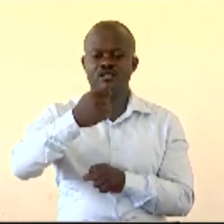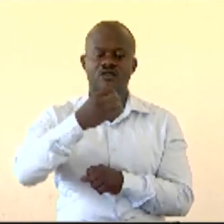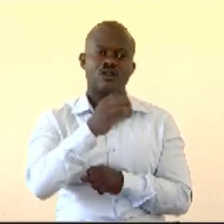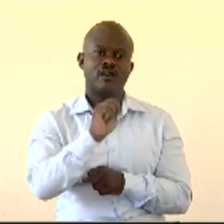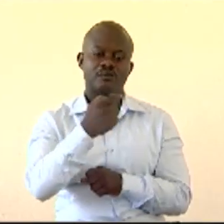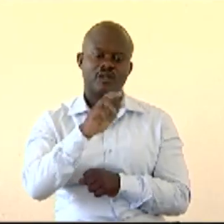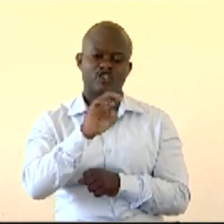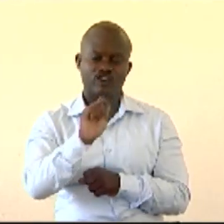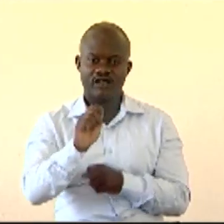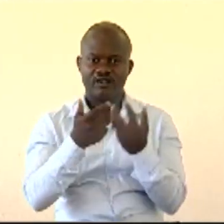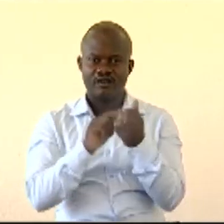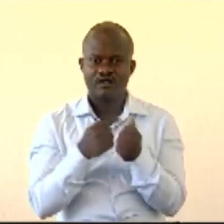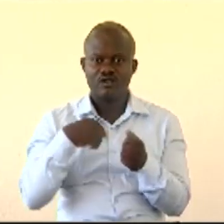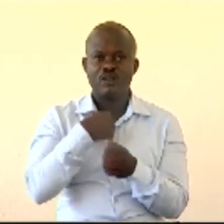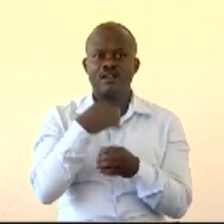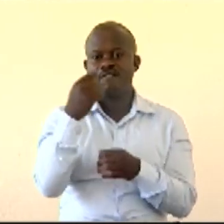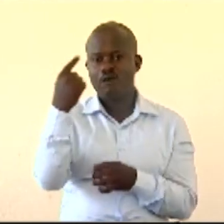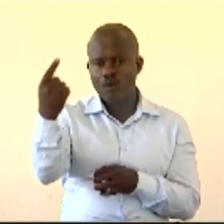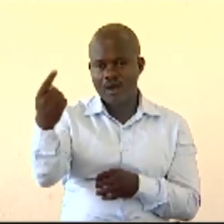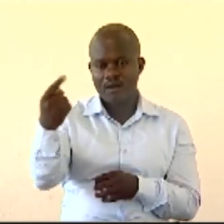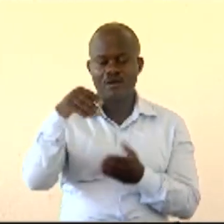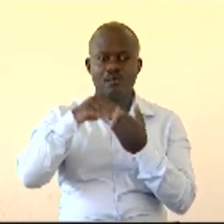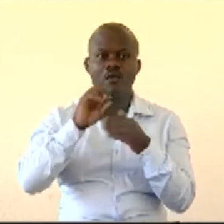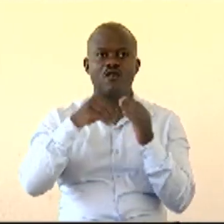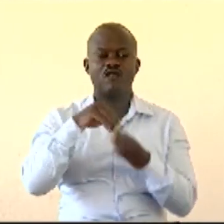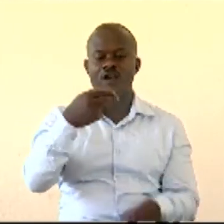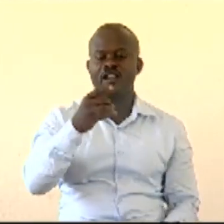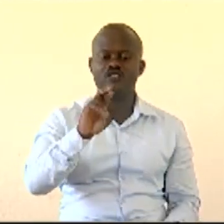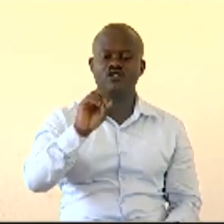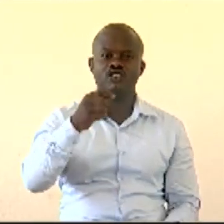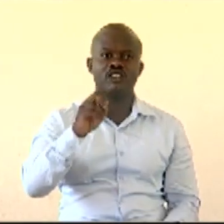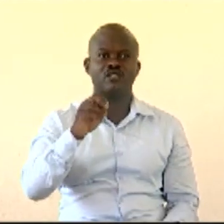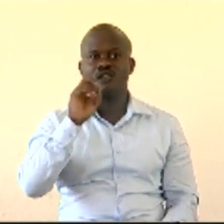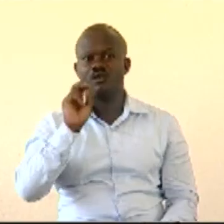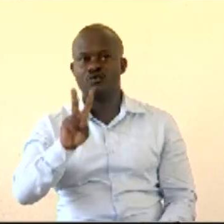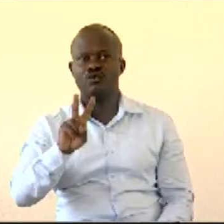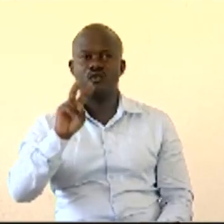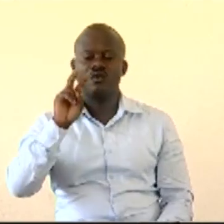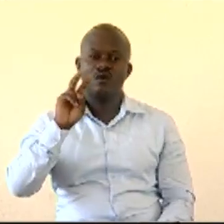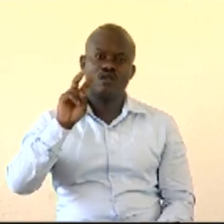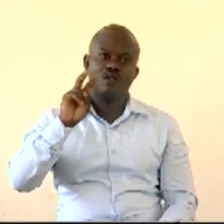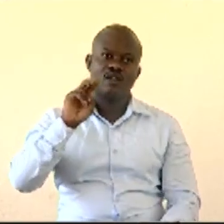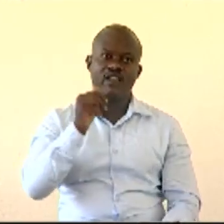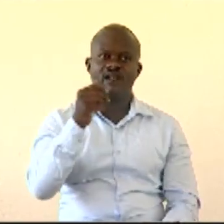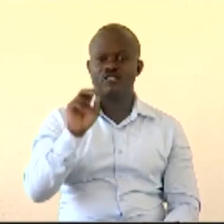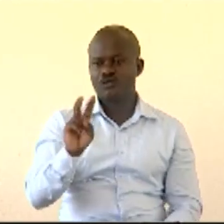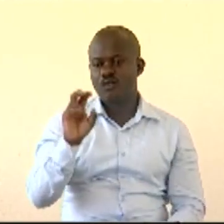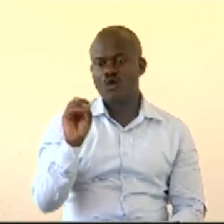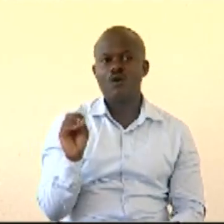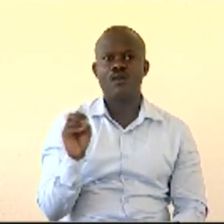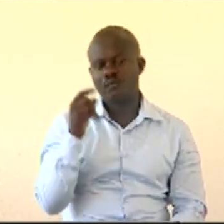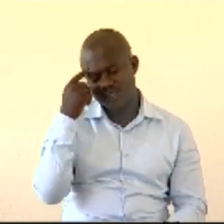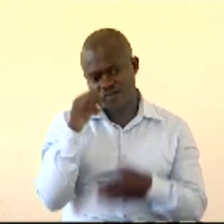calculations. So we have 1 mole of hydrogen or 2 hydrogen atoms, 2 hydrogen atoms. But for